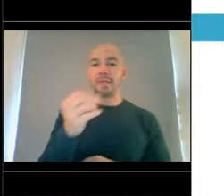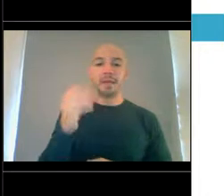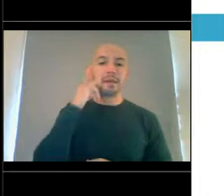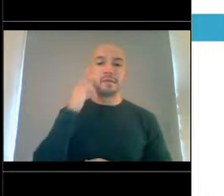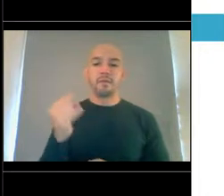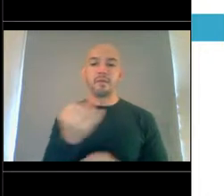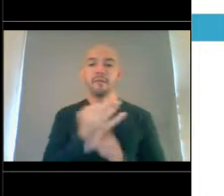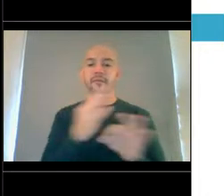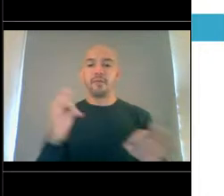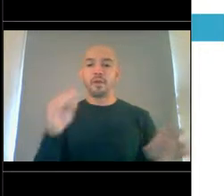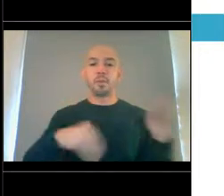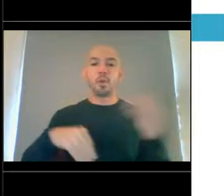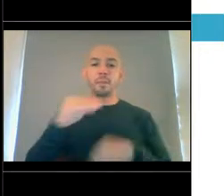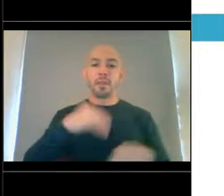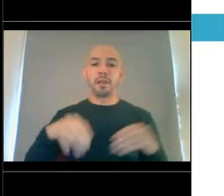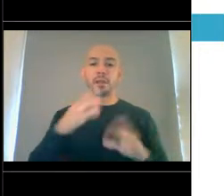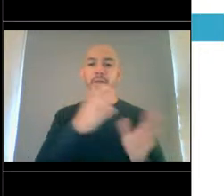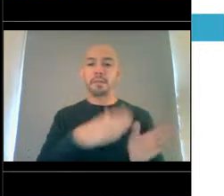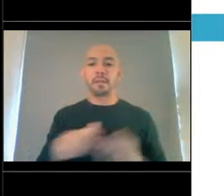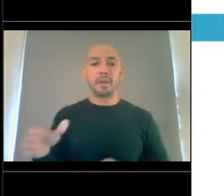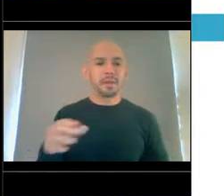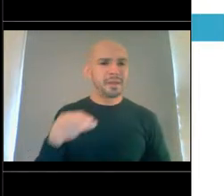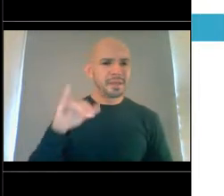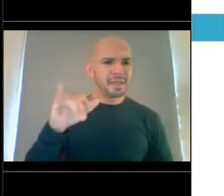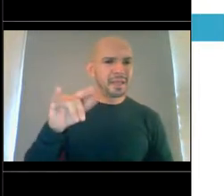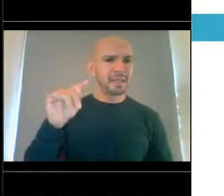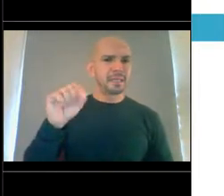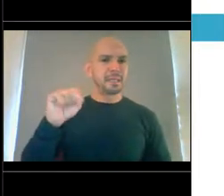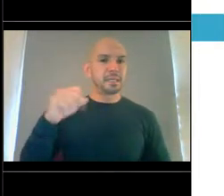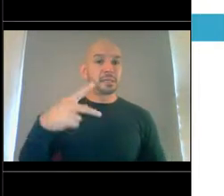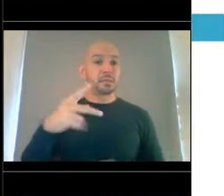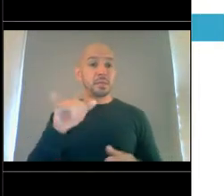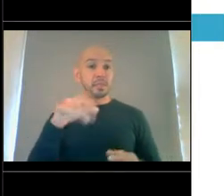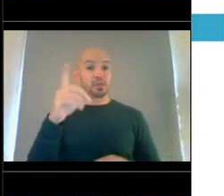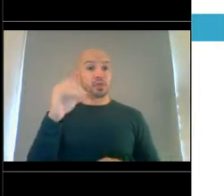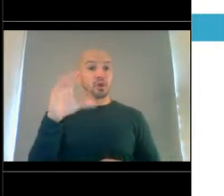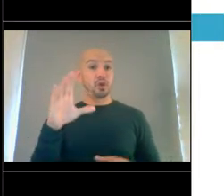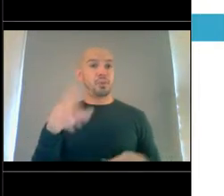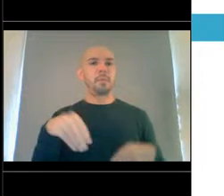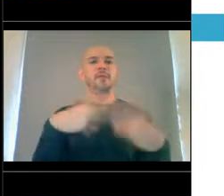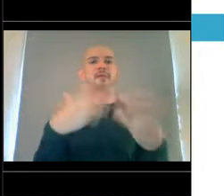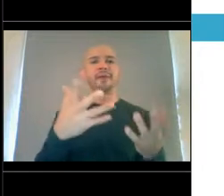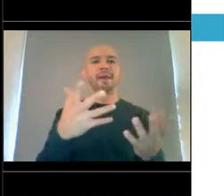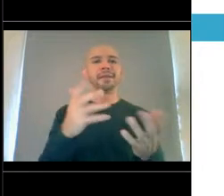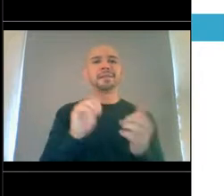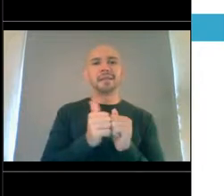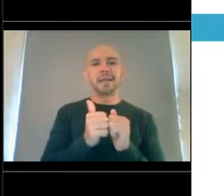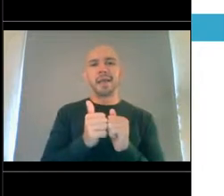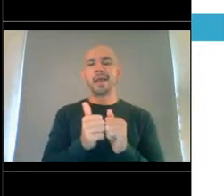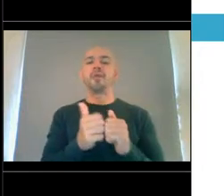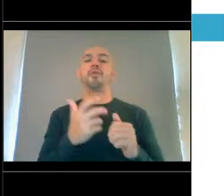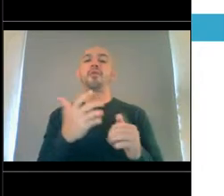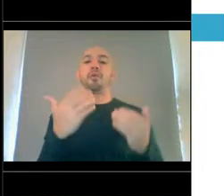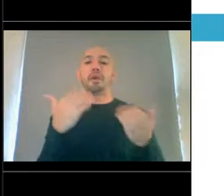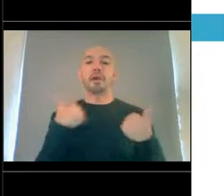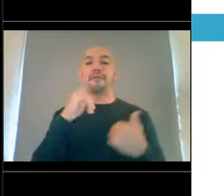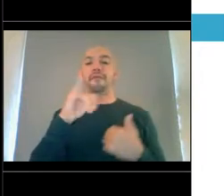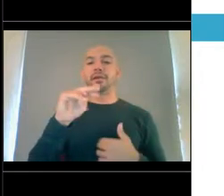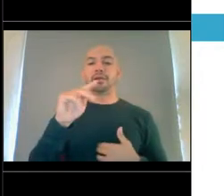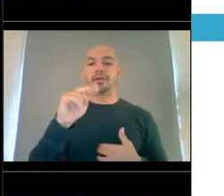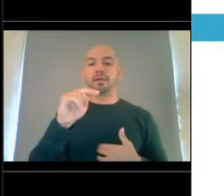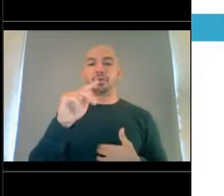plan the itsp is a document that provides the policy framework for in regional travel and it